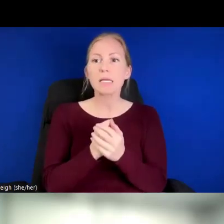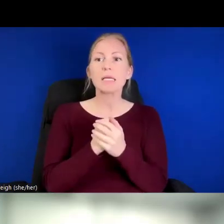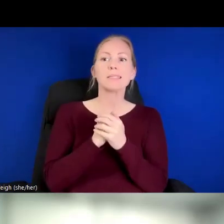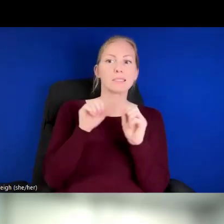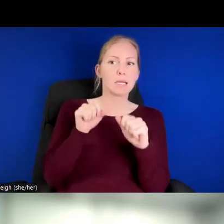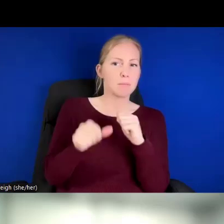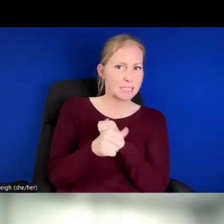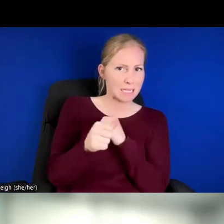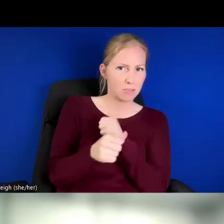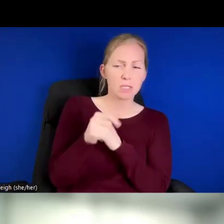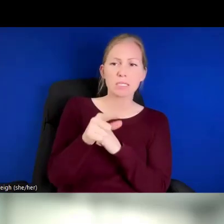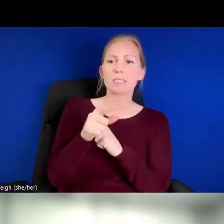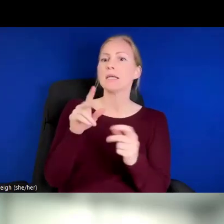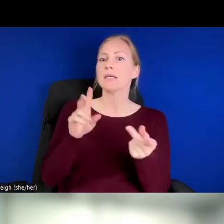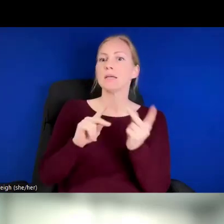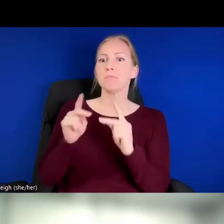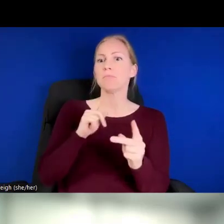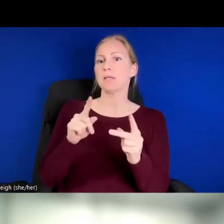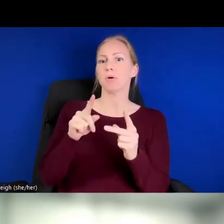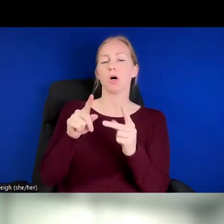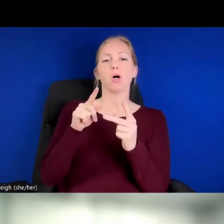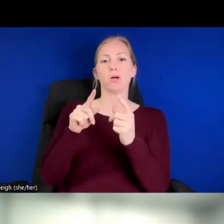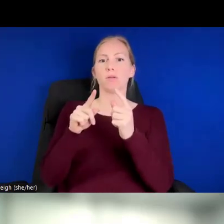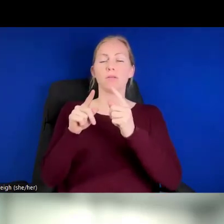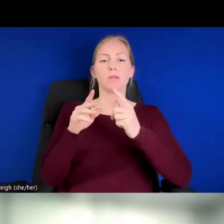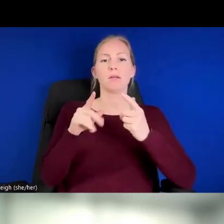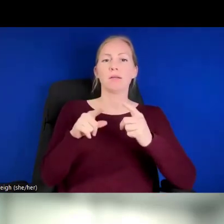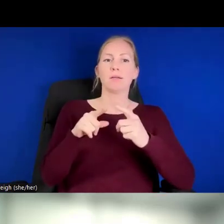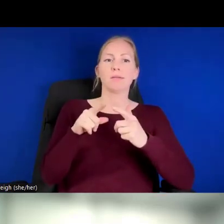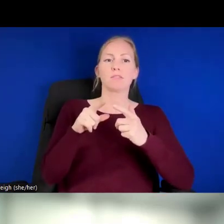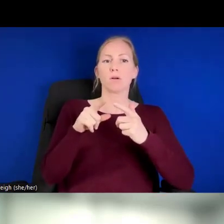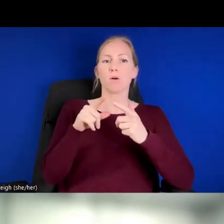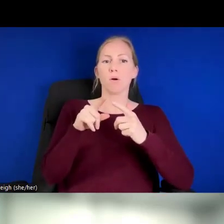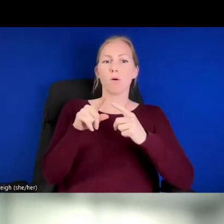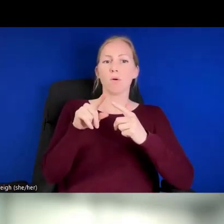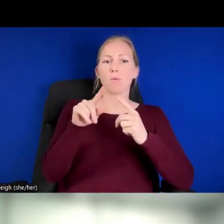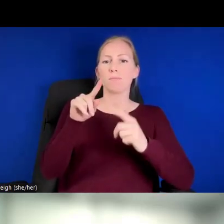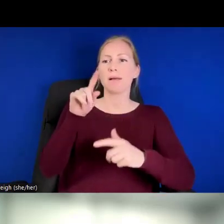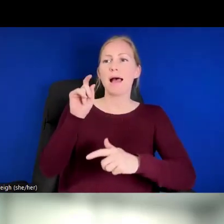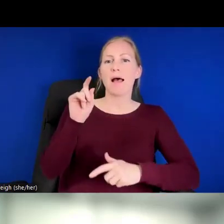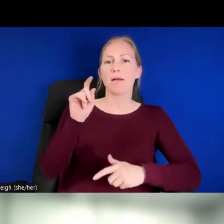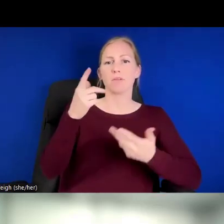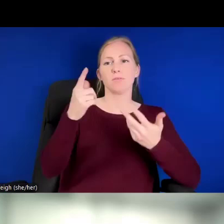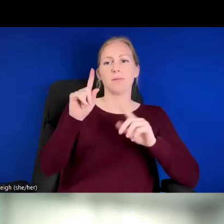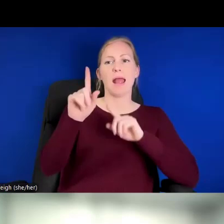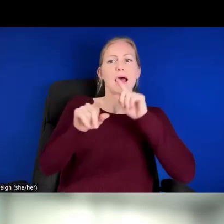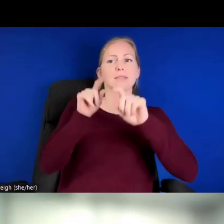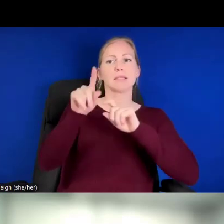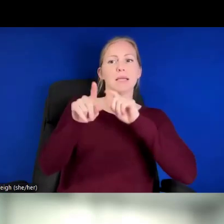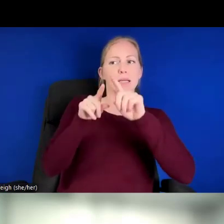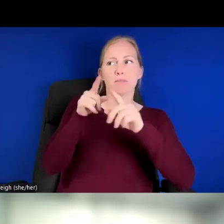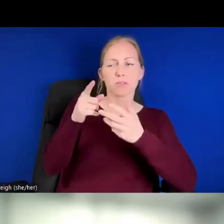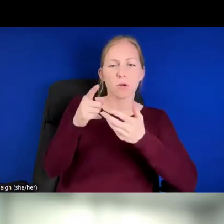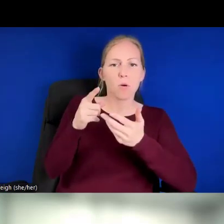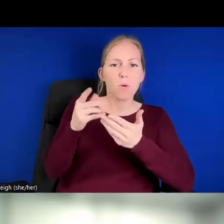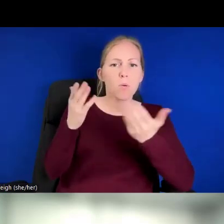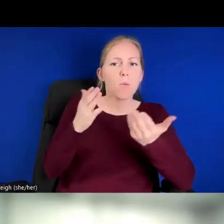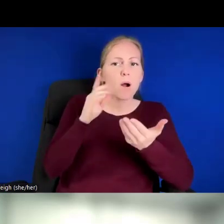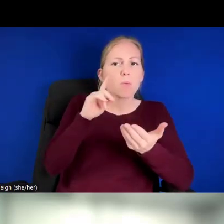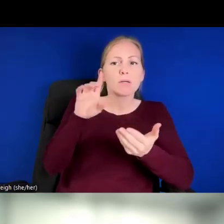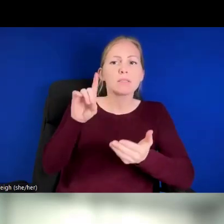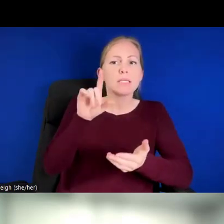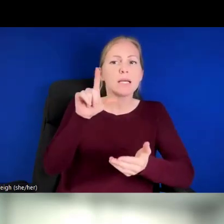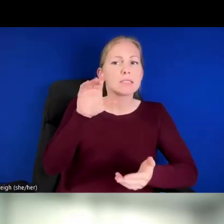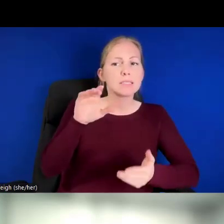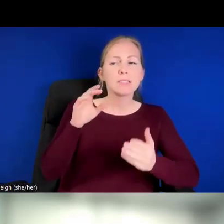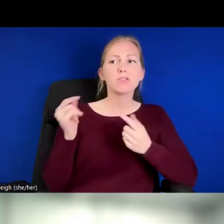concerns about people decompensating, and asking what will DLC do to ensure